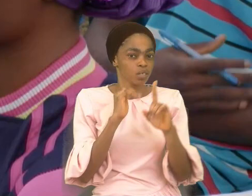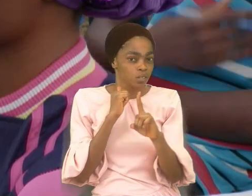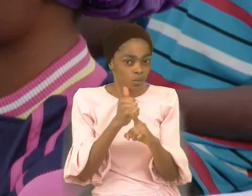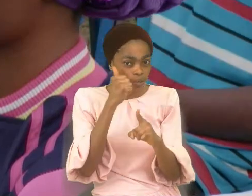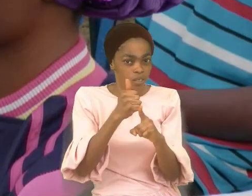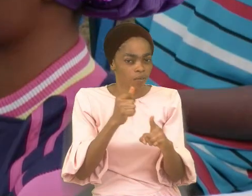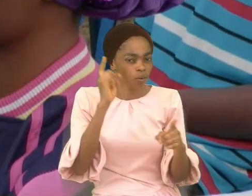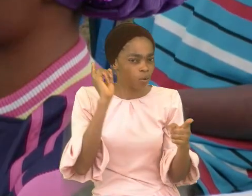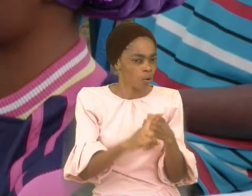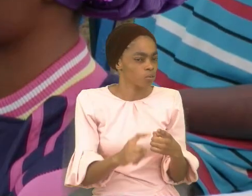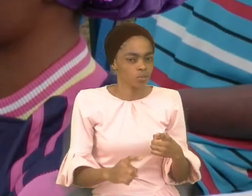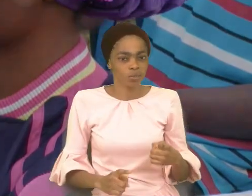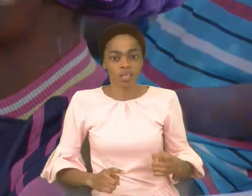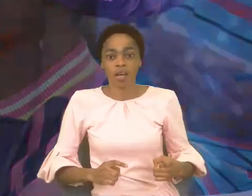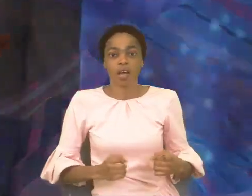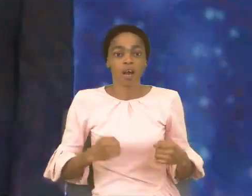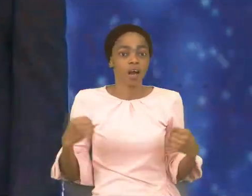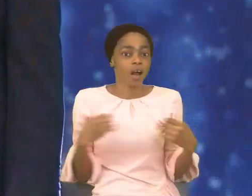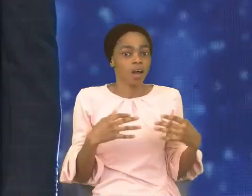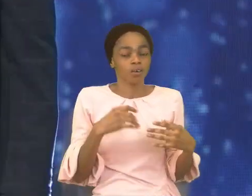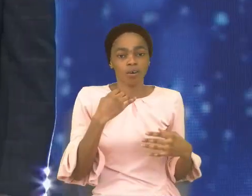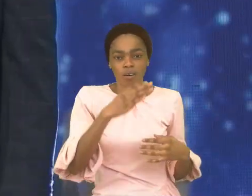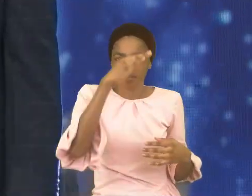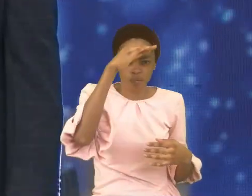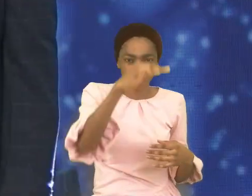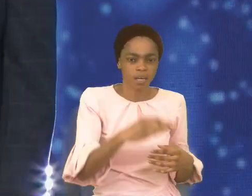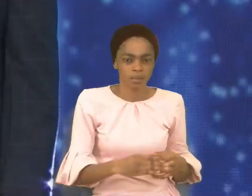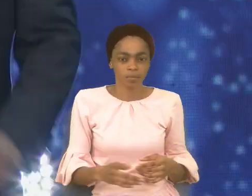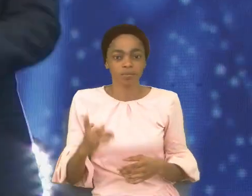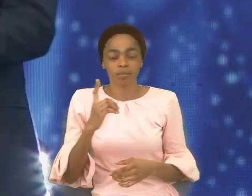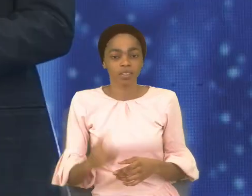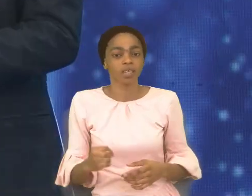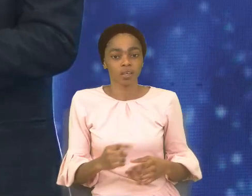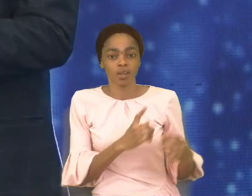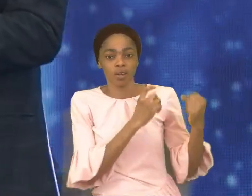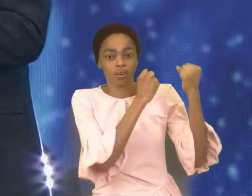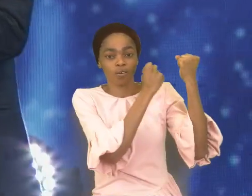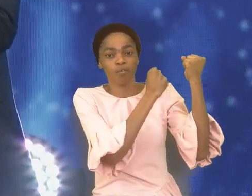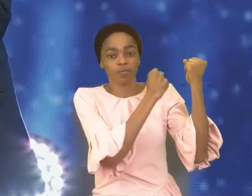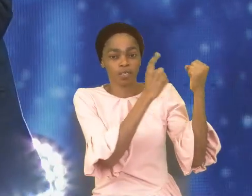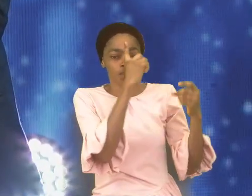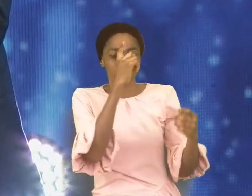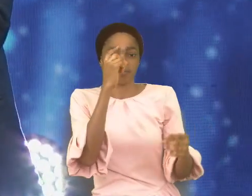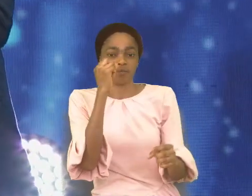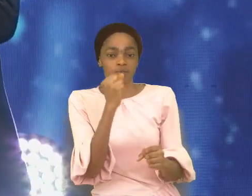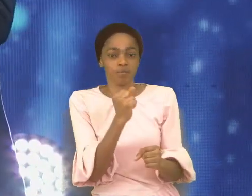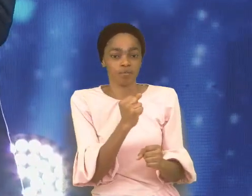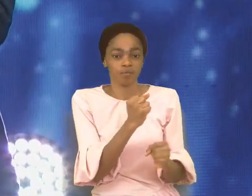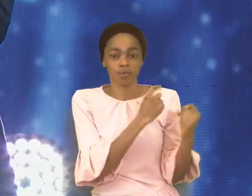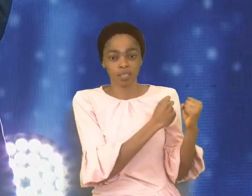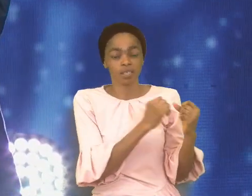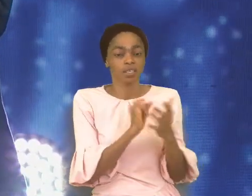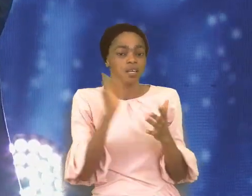confident faith that will not bend under fury. We're looking at three things here.